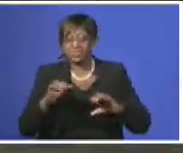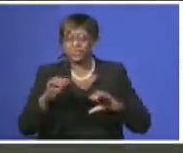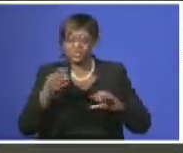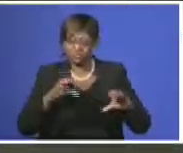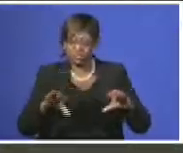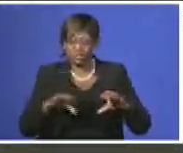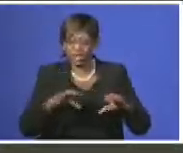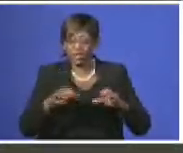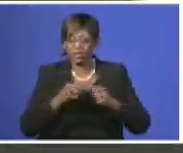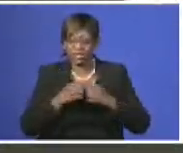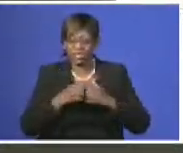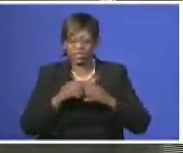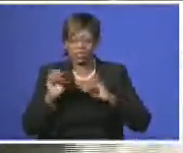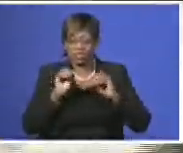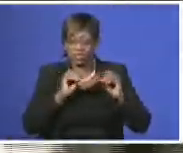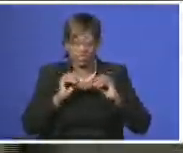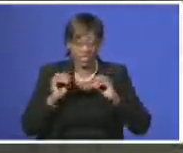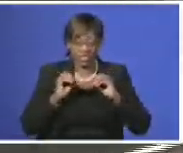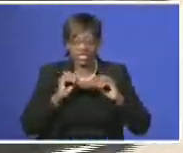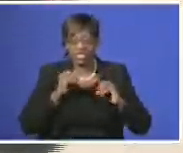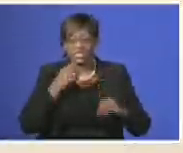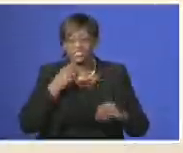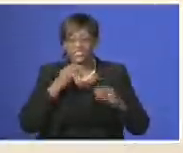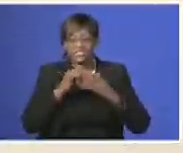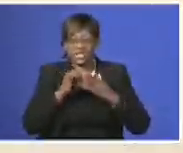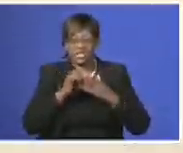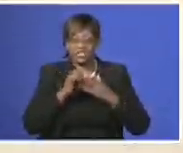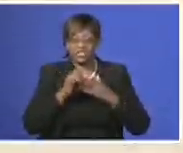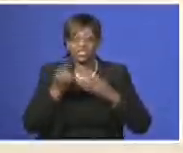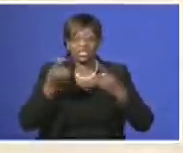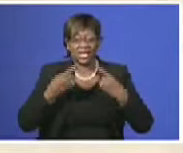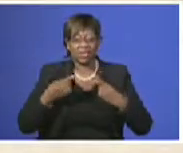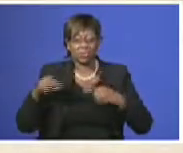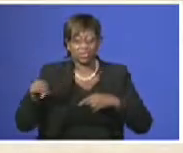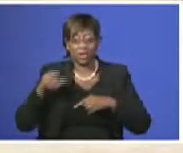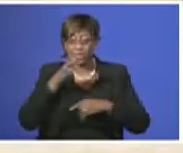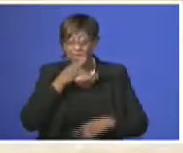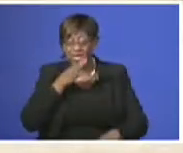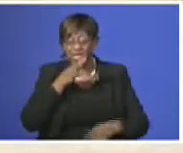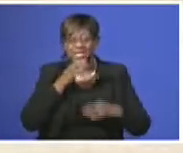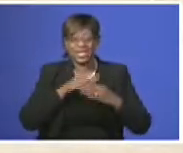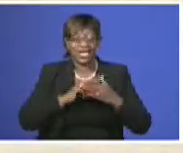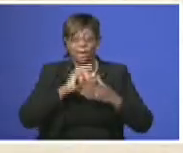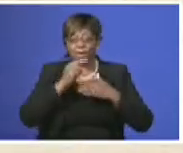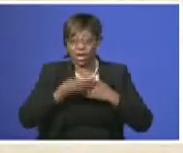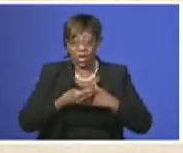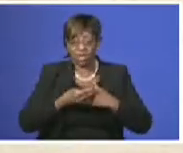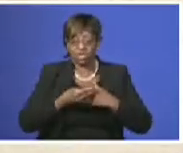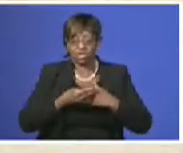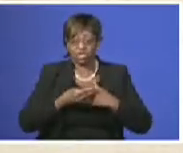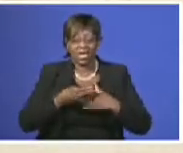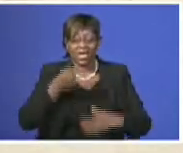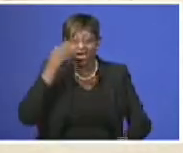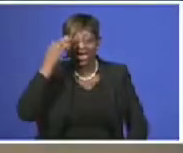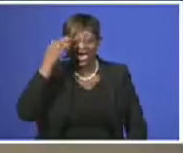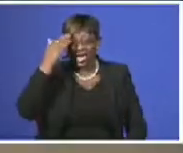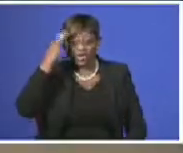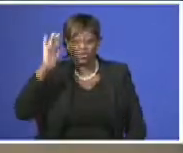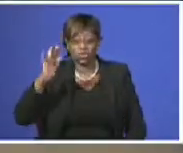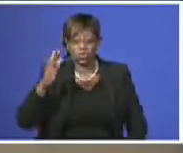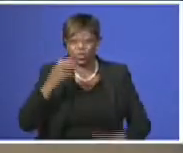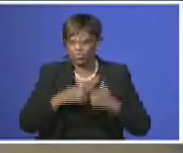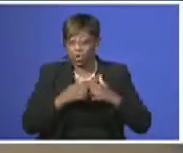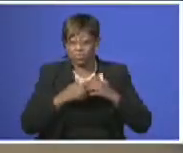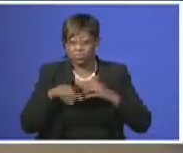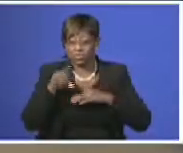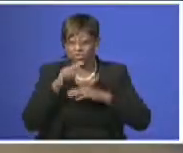was she here? My little girl was here from this pandemic start. That was in March. I can't understand somebody, whatever problems you're